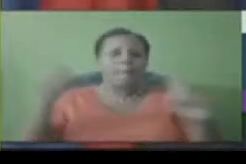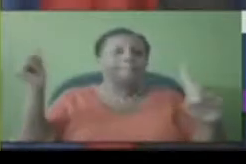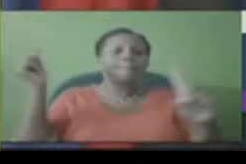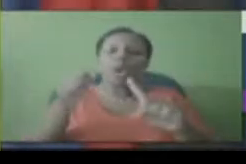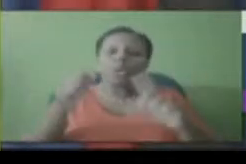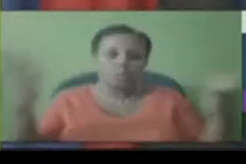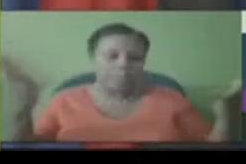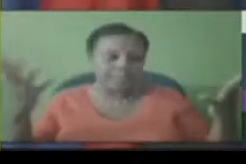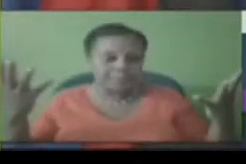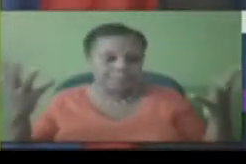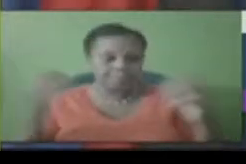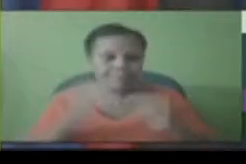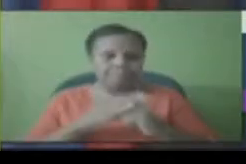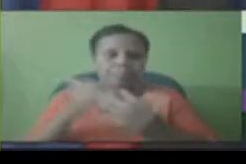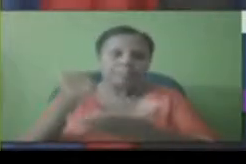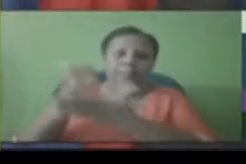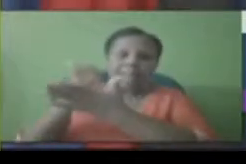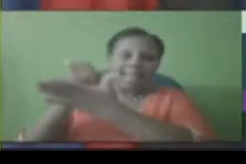that they're trying to get over.